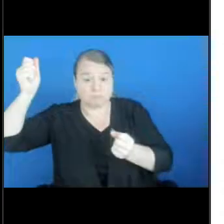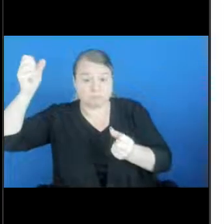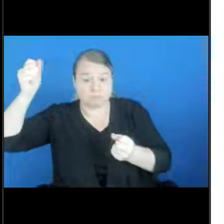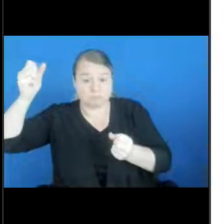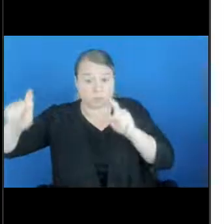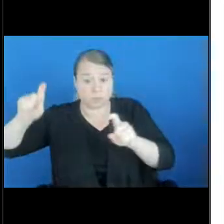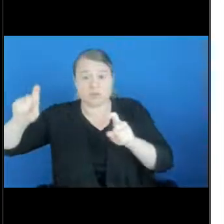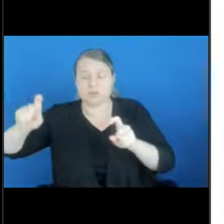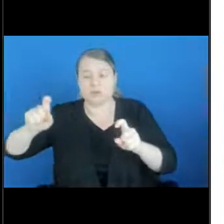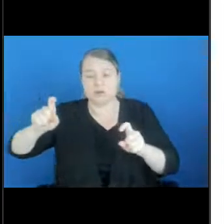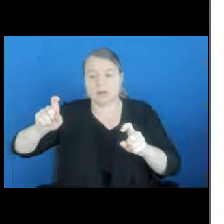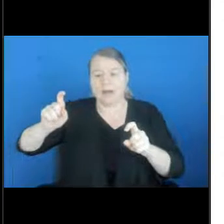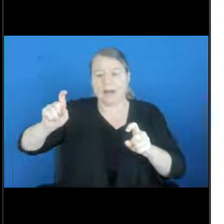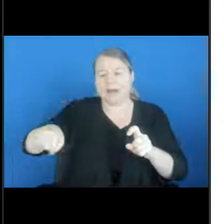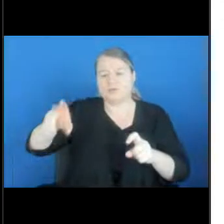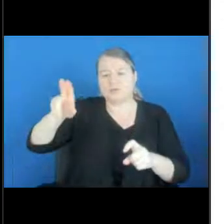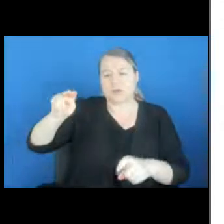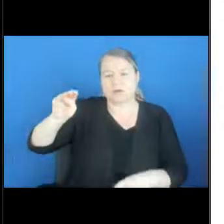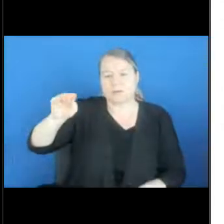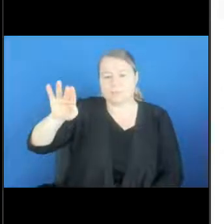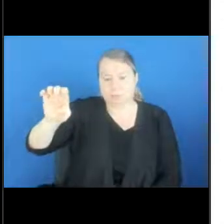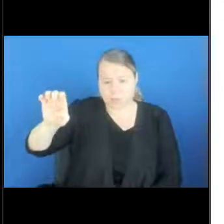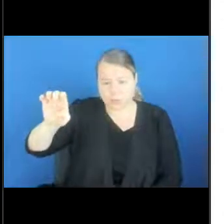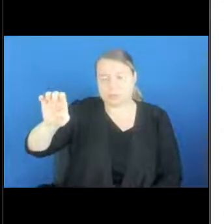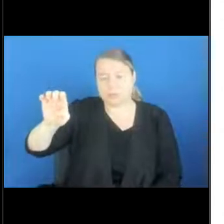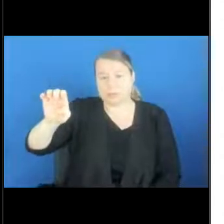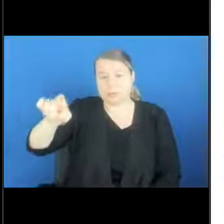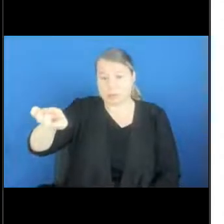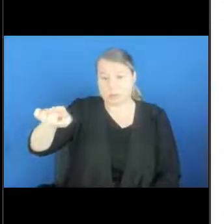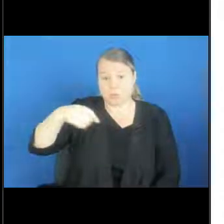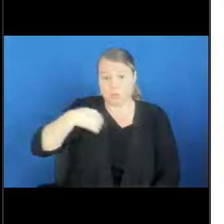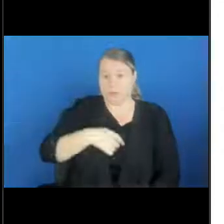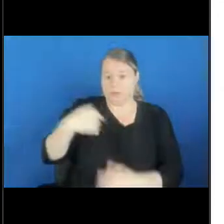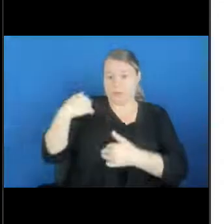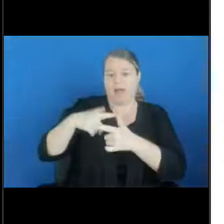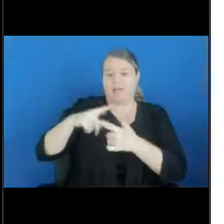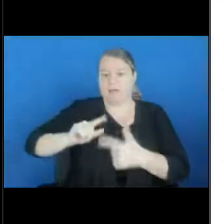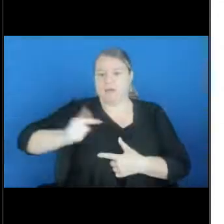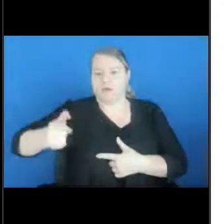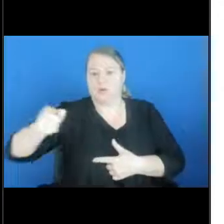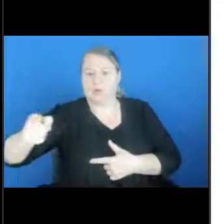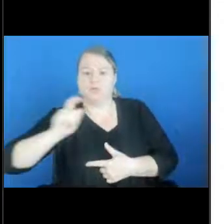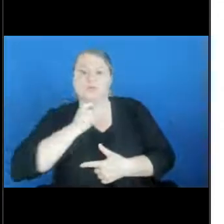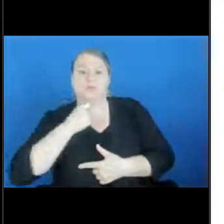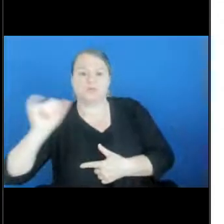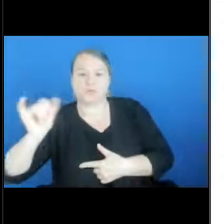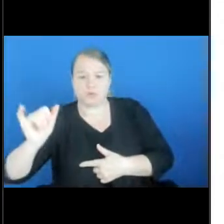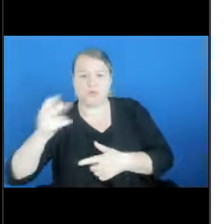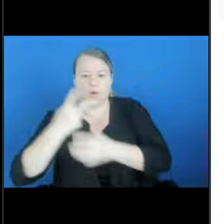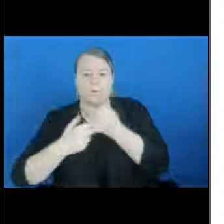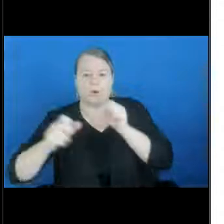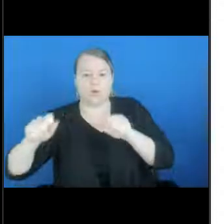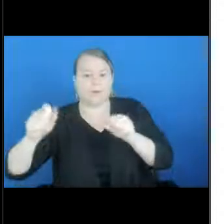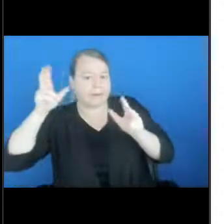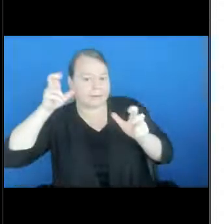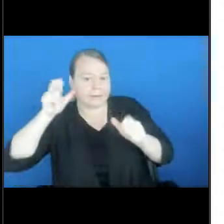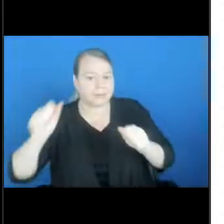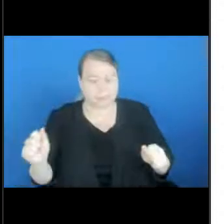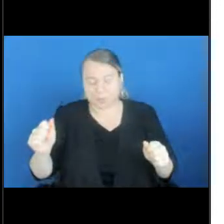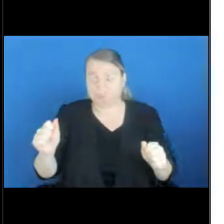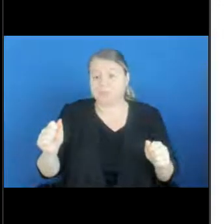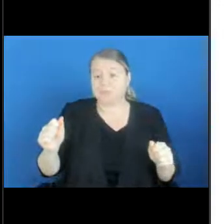will need to unmute you, and then we'll ask you to unmute yourself so that panelists and attendees will be able to hear you. And just one